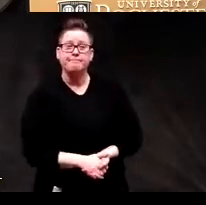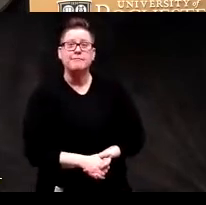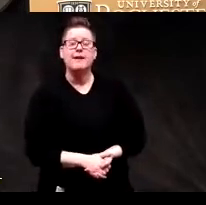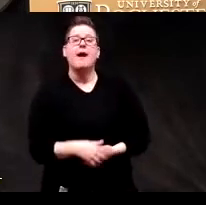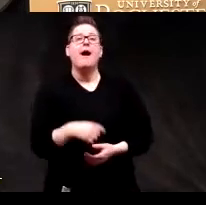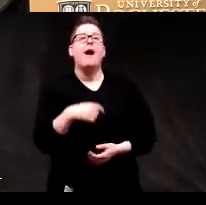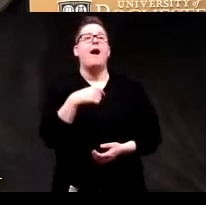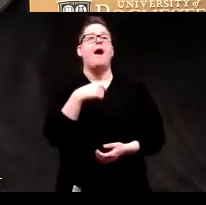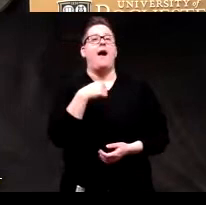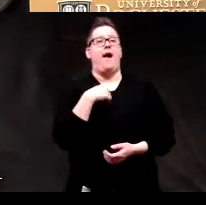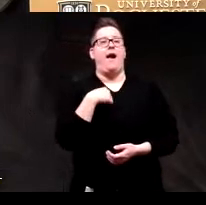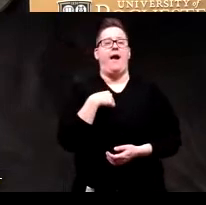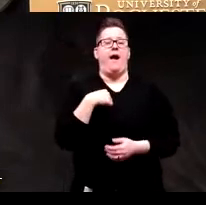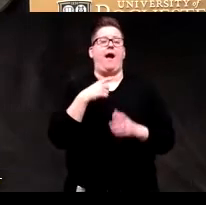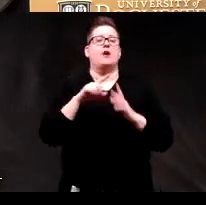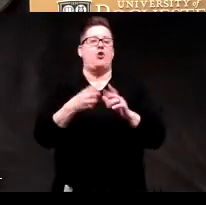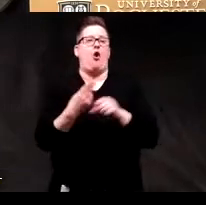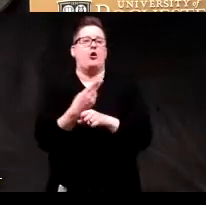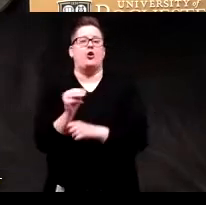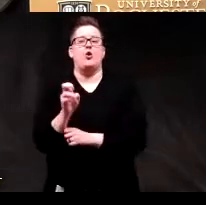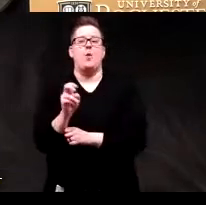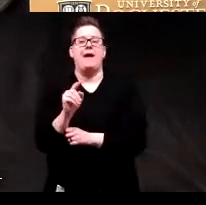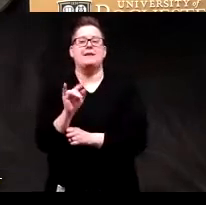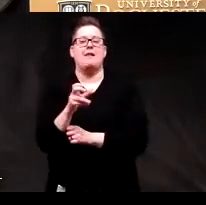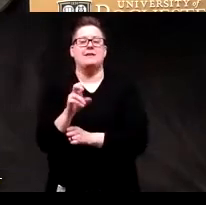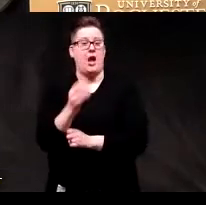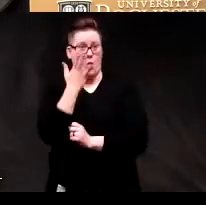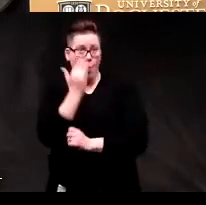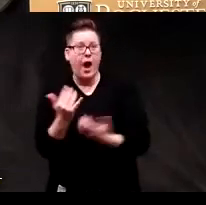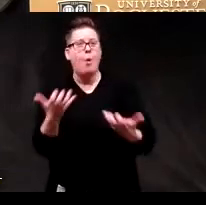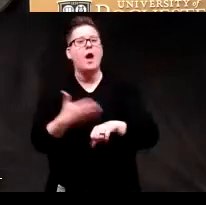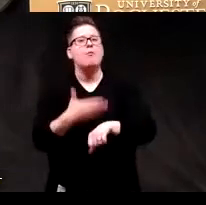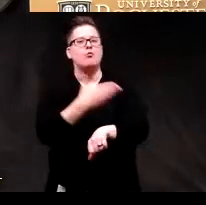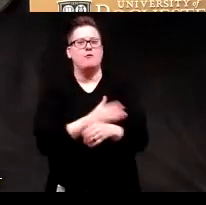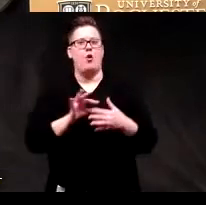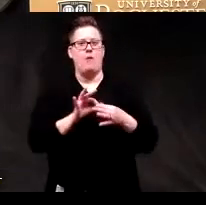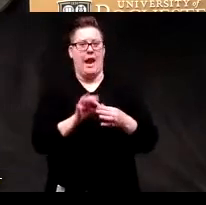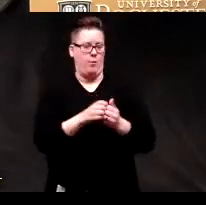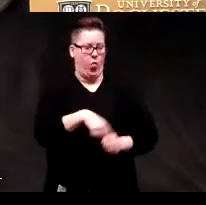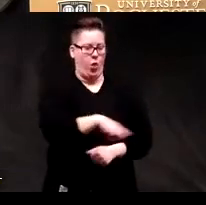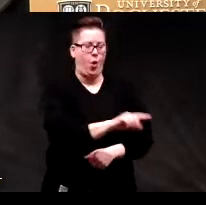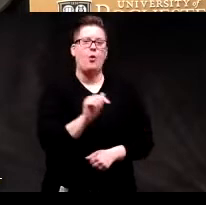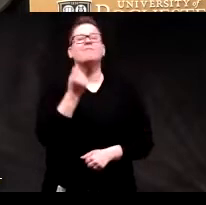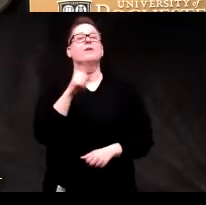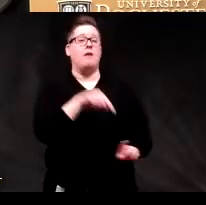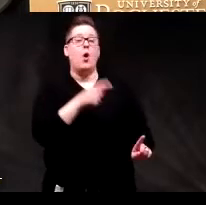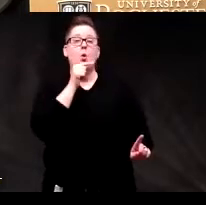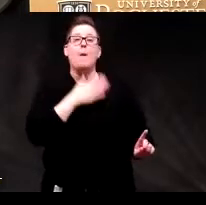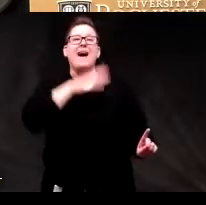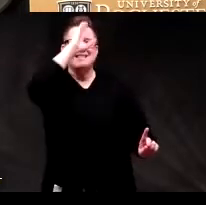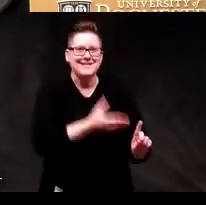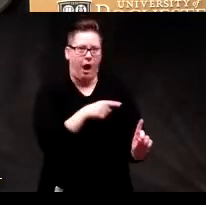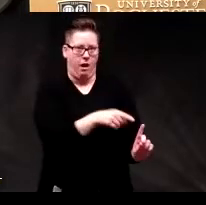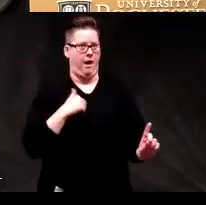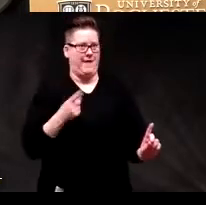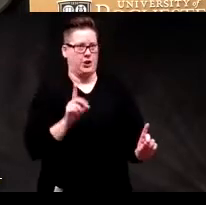I came to mentalization by way of wanting to improve my relationship with my ADHD son. I